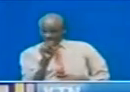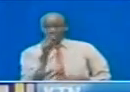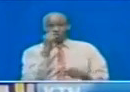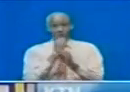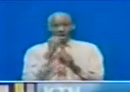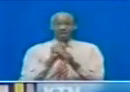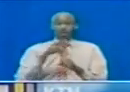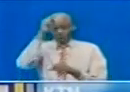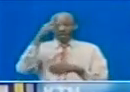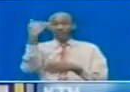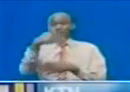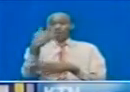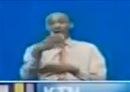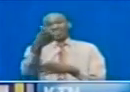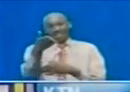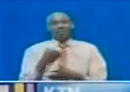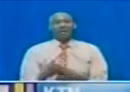in the northern border.